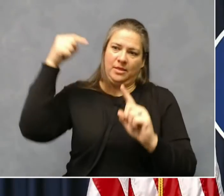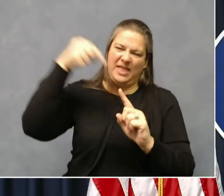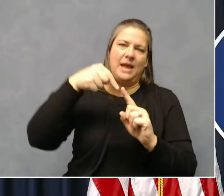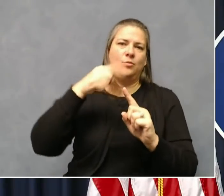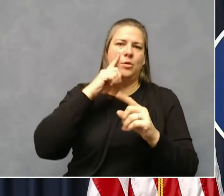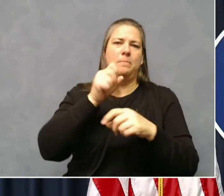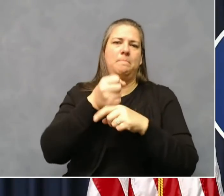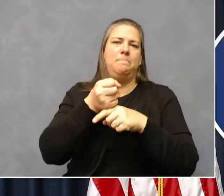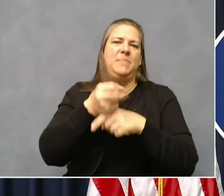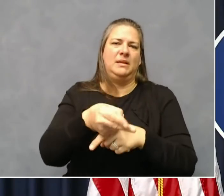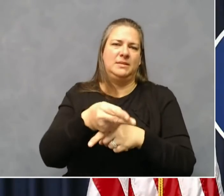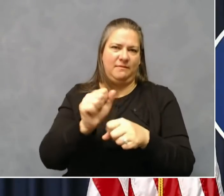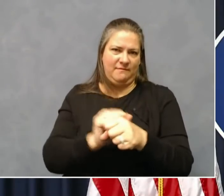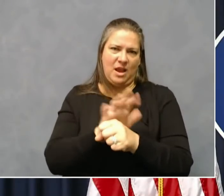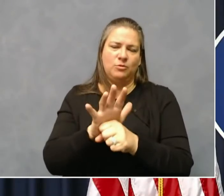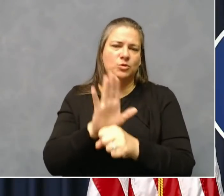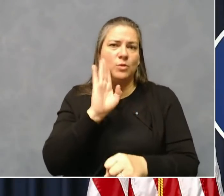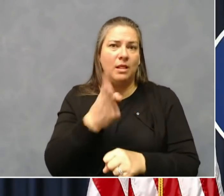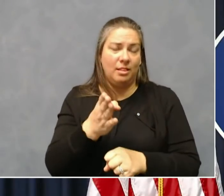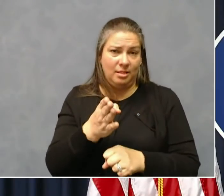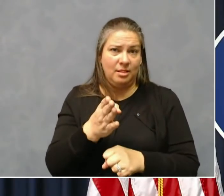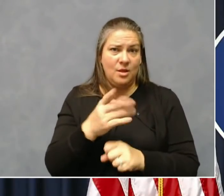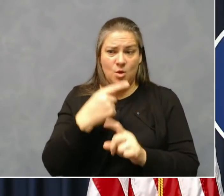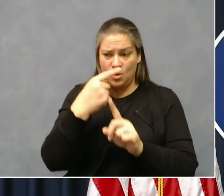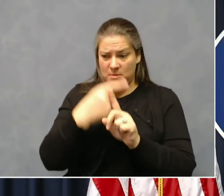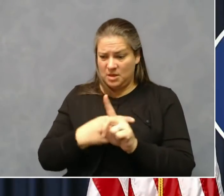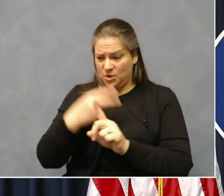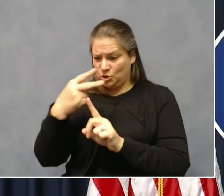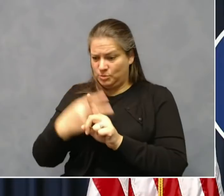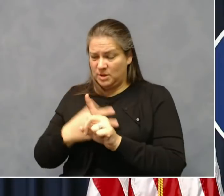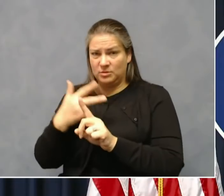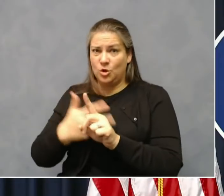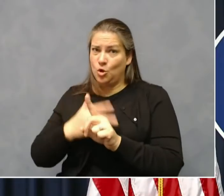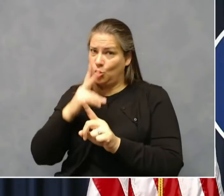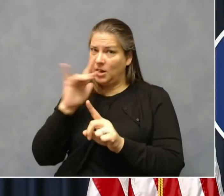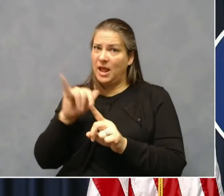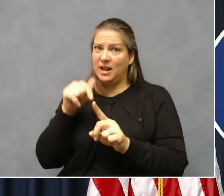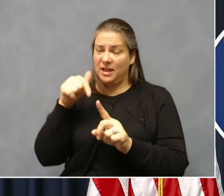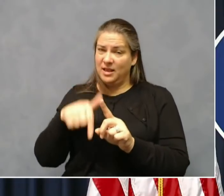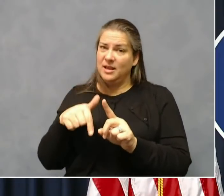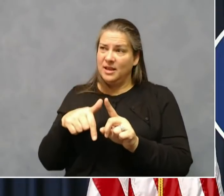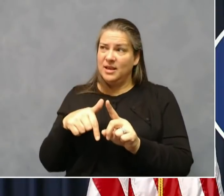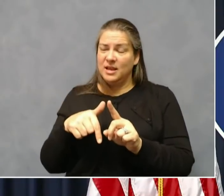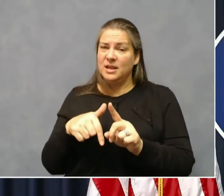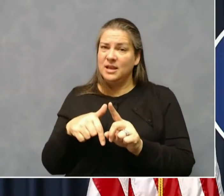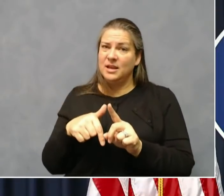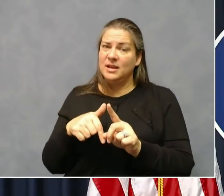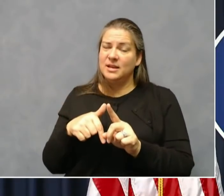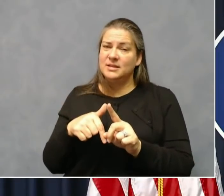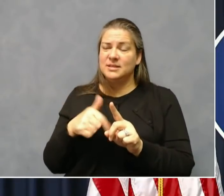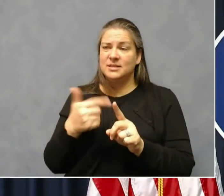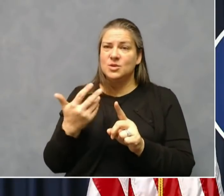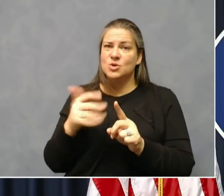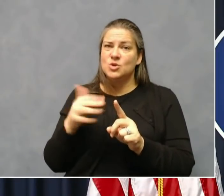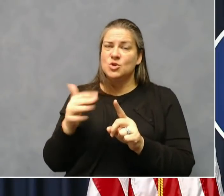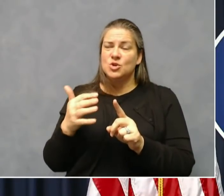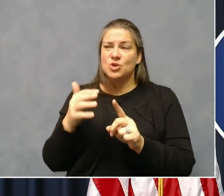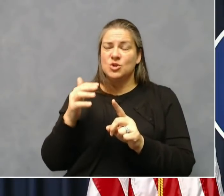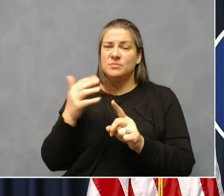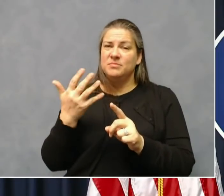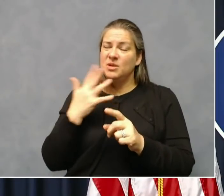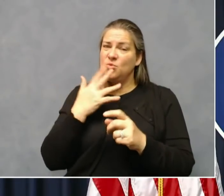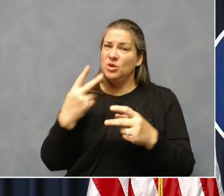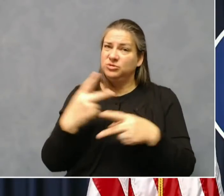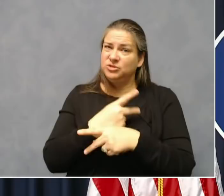couple months nationwide look like they're going to be grim. And they can be and may be grim here in Kentucky. But we